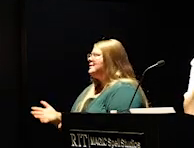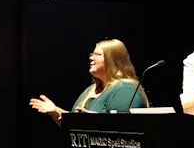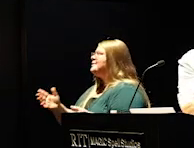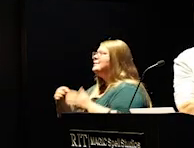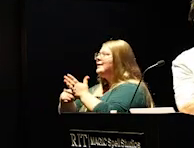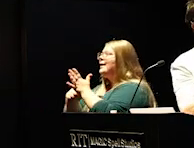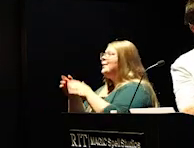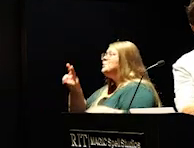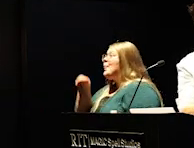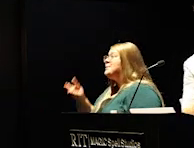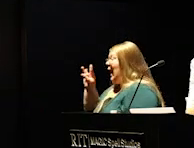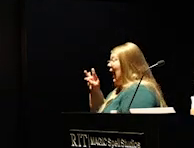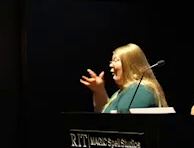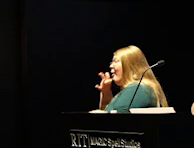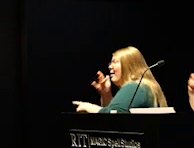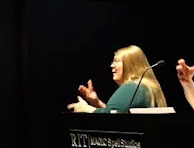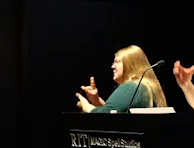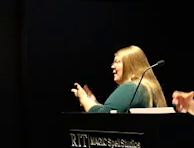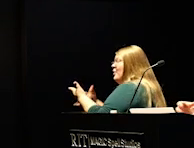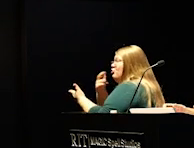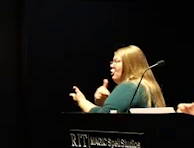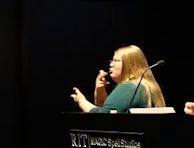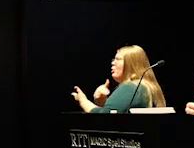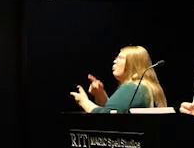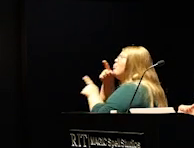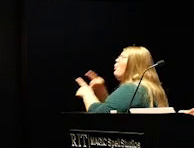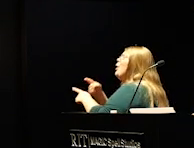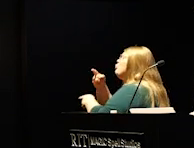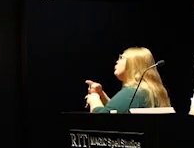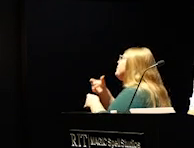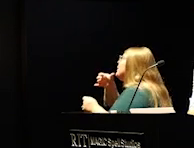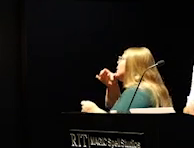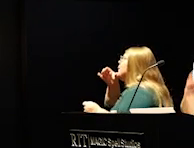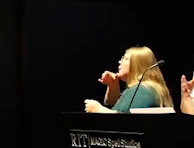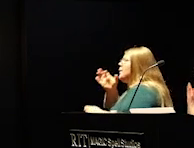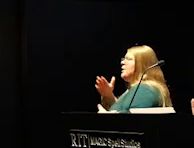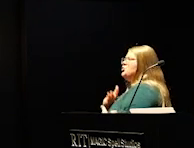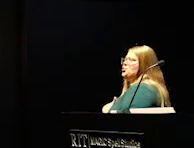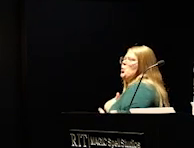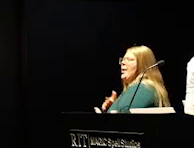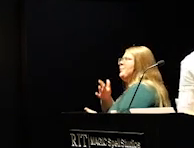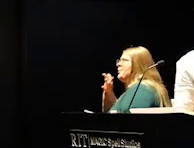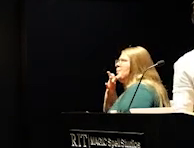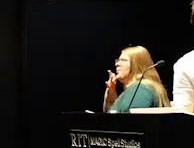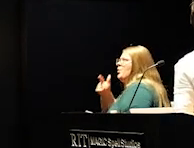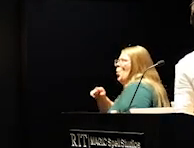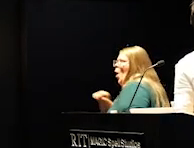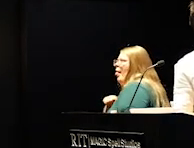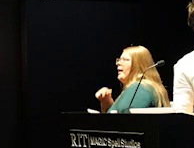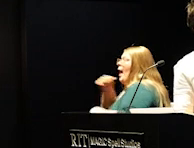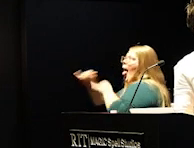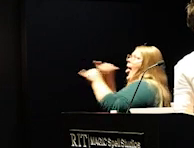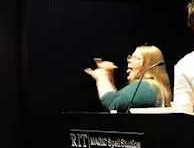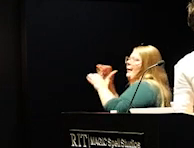you're designing this restaurant that no one had ever seen. It was about like enjoying the cocktail, like enjoying the quality of it.